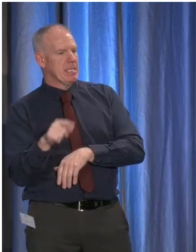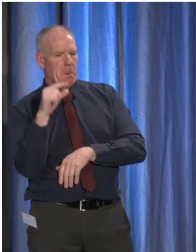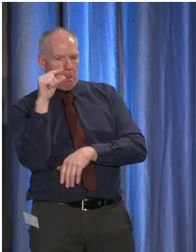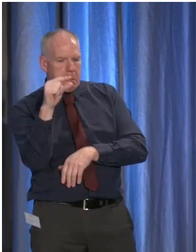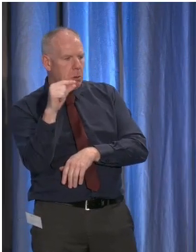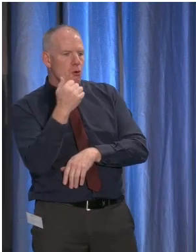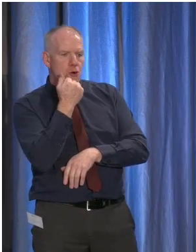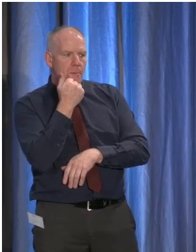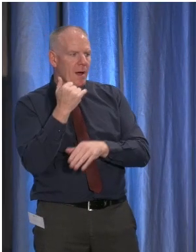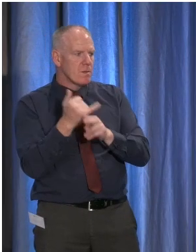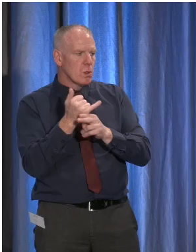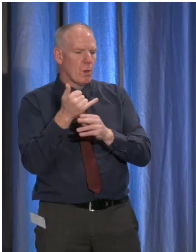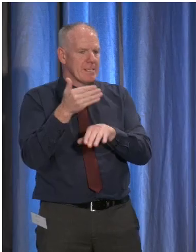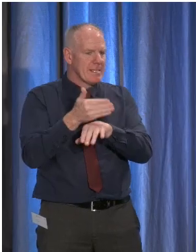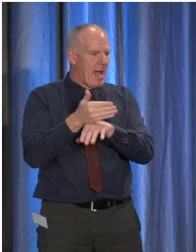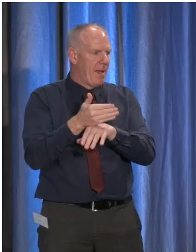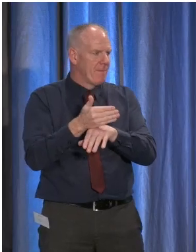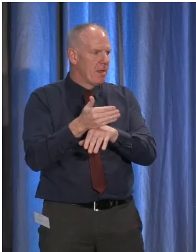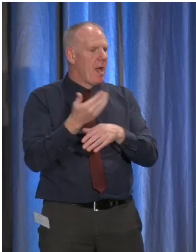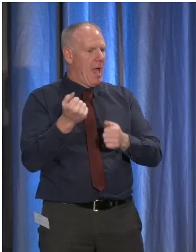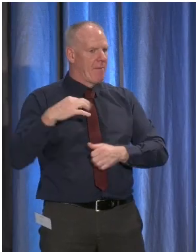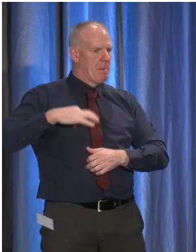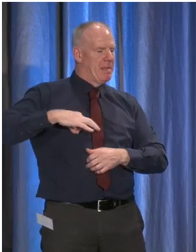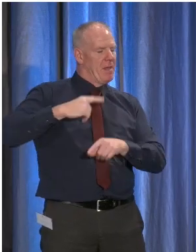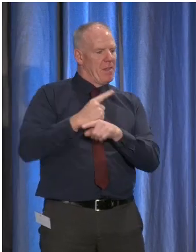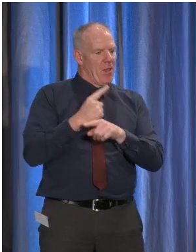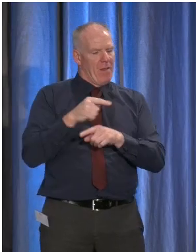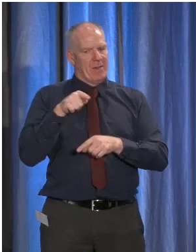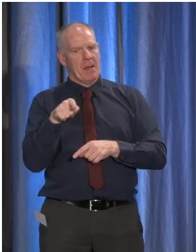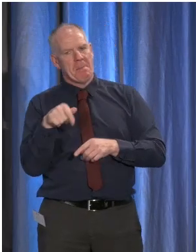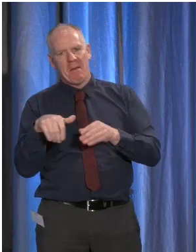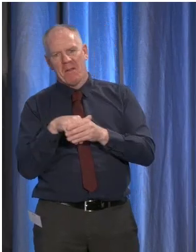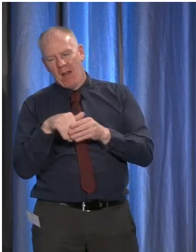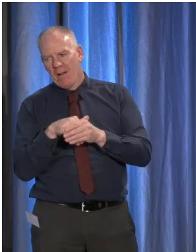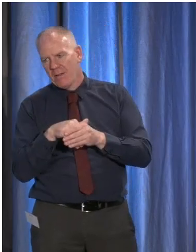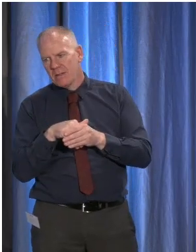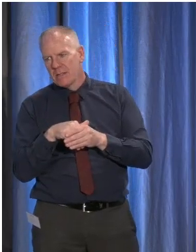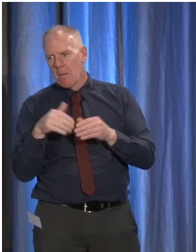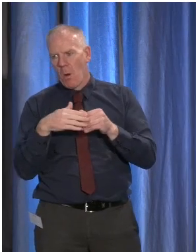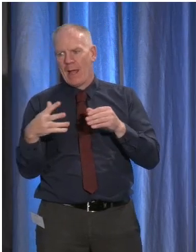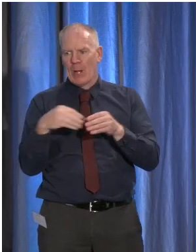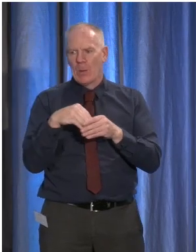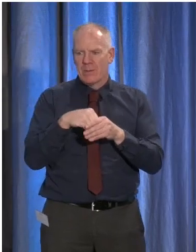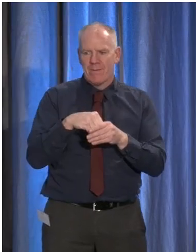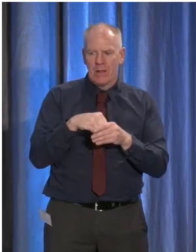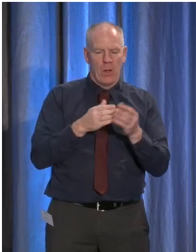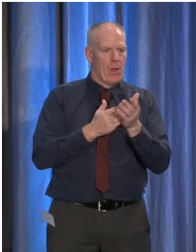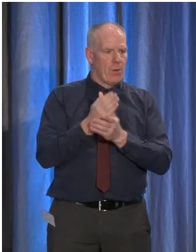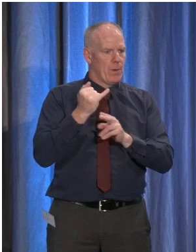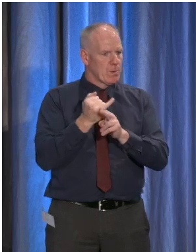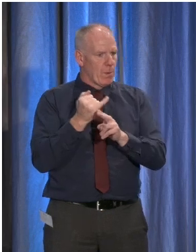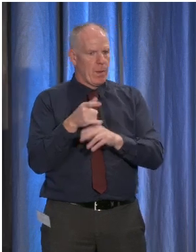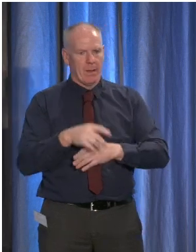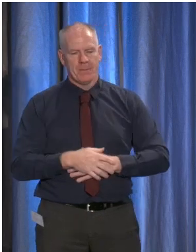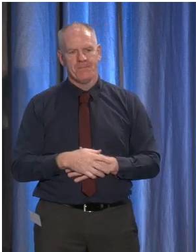school staff had perceived benefits to their capacities for being more inclusive in their